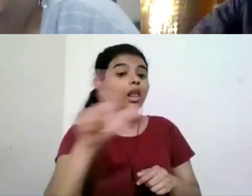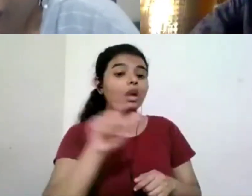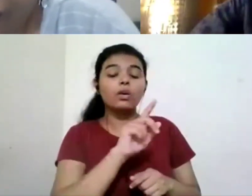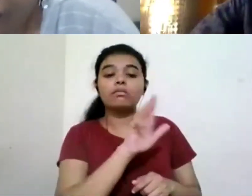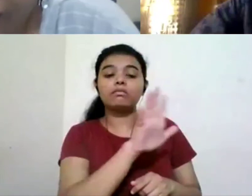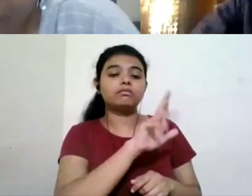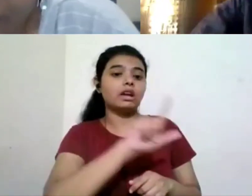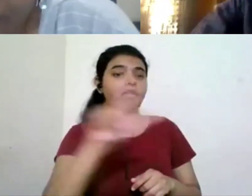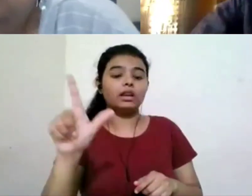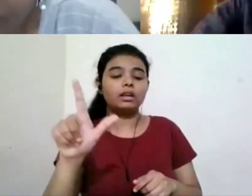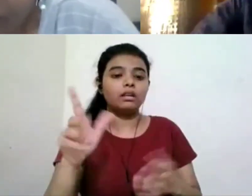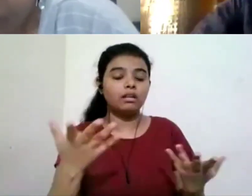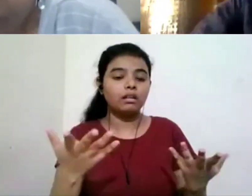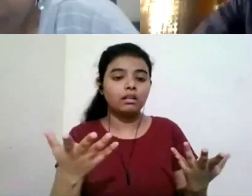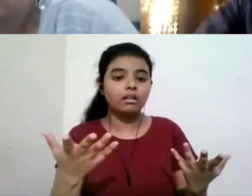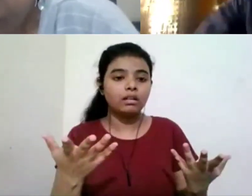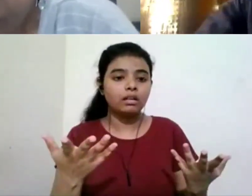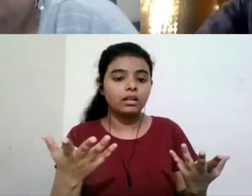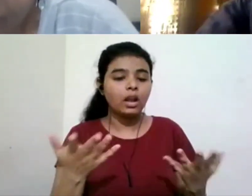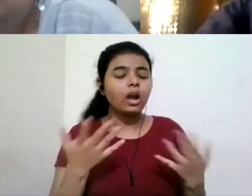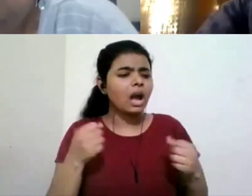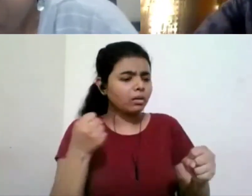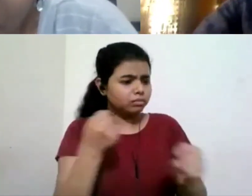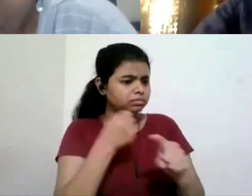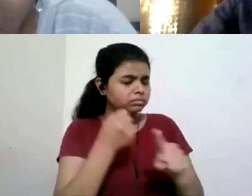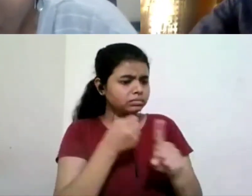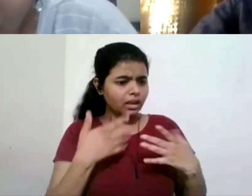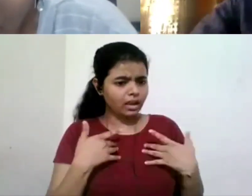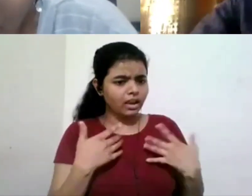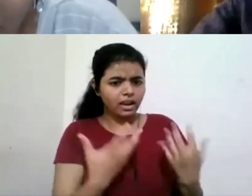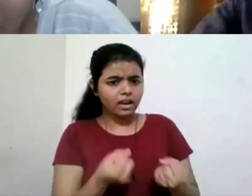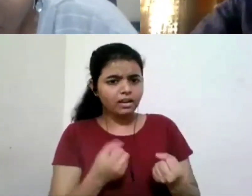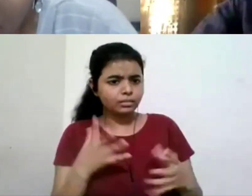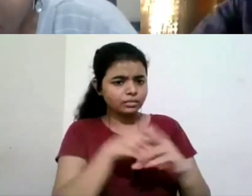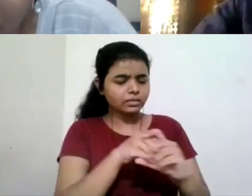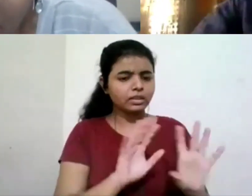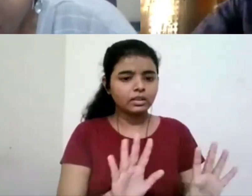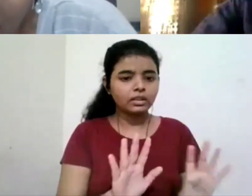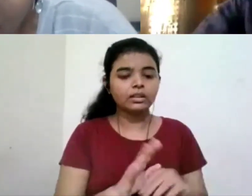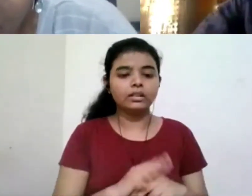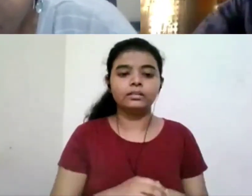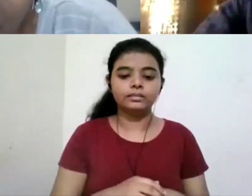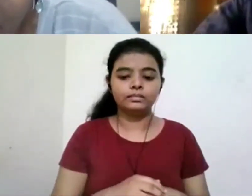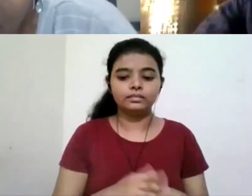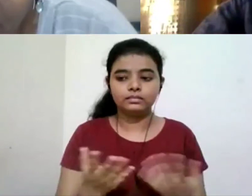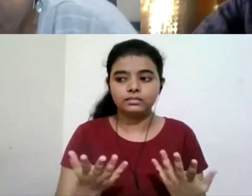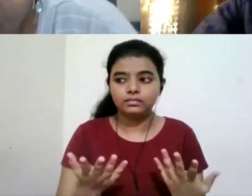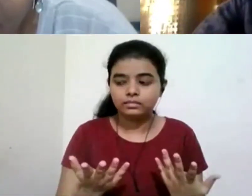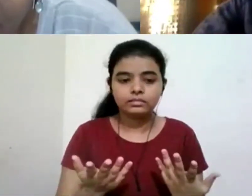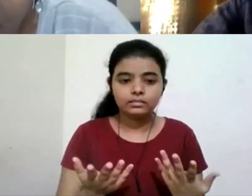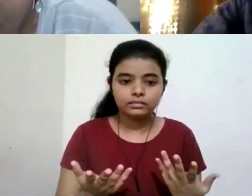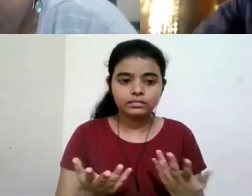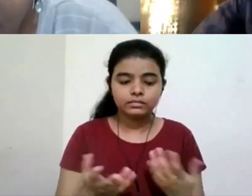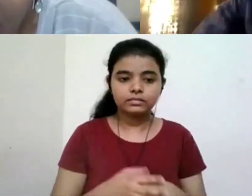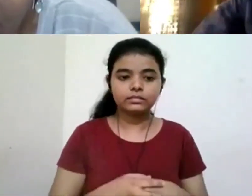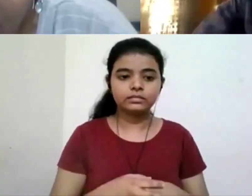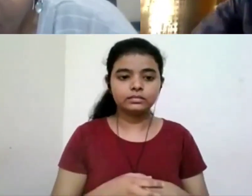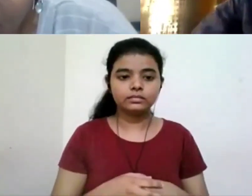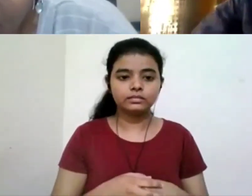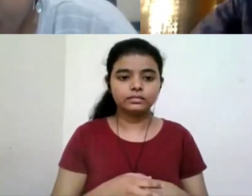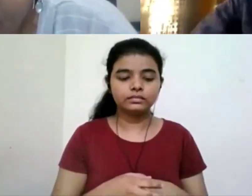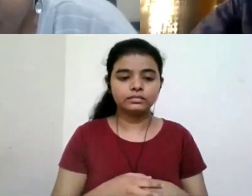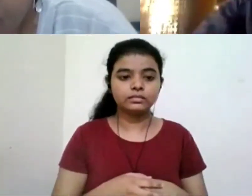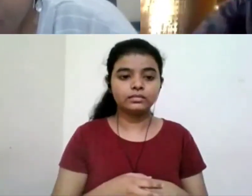will fight your case. And then, like, they are